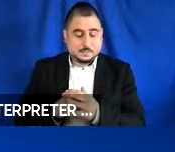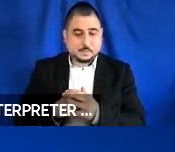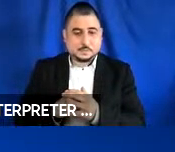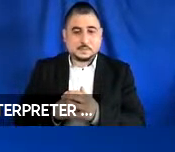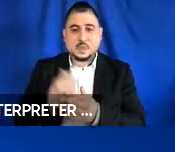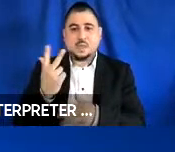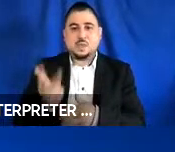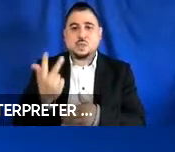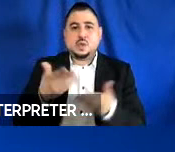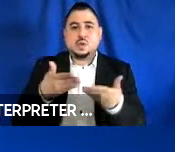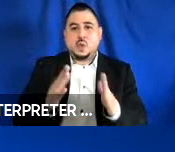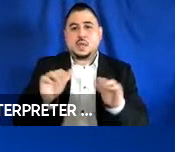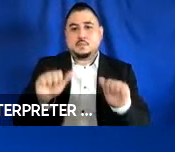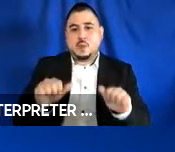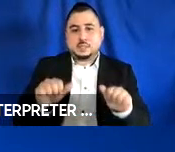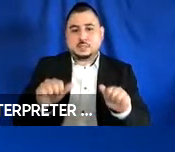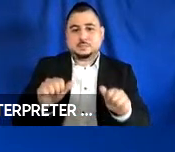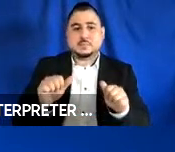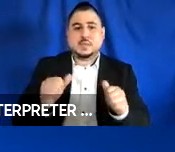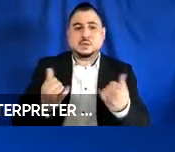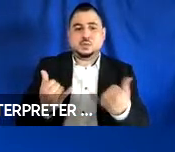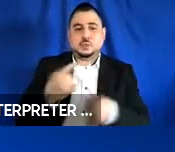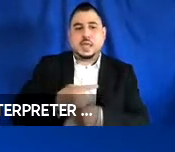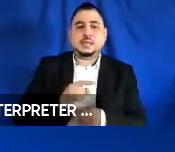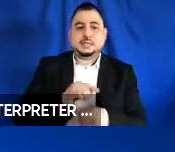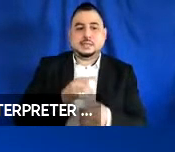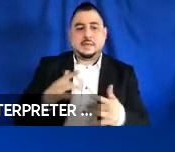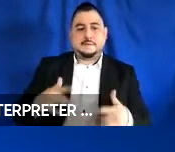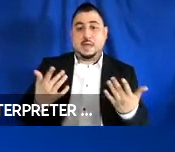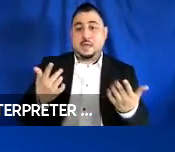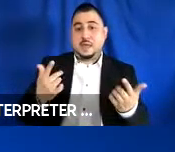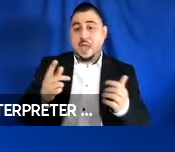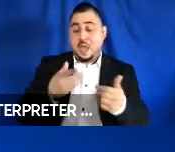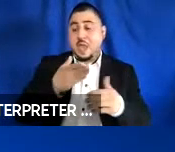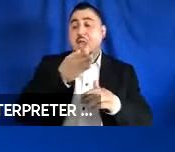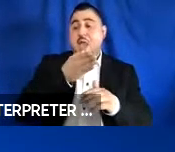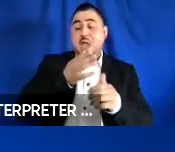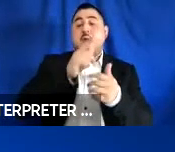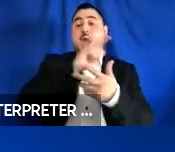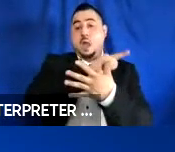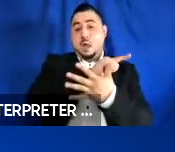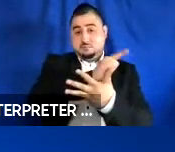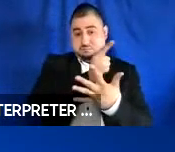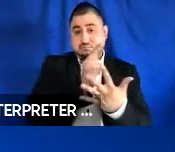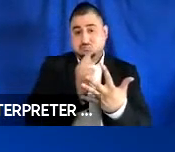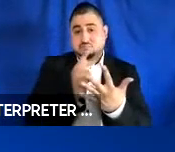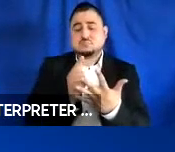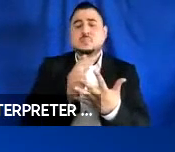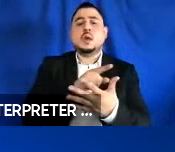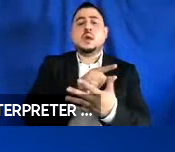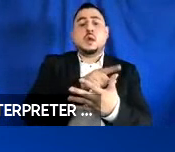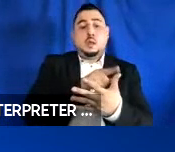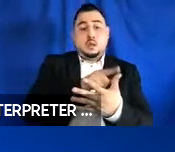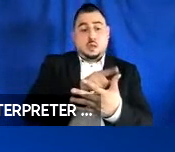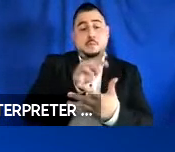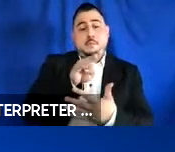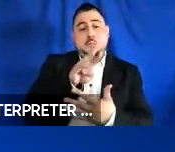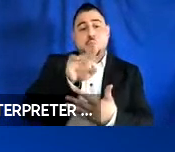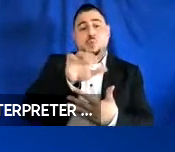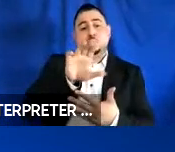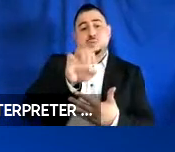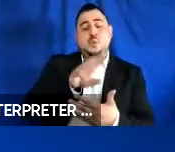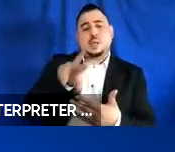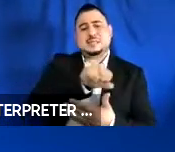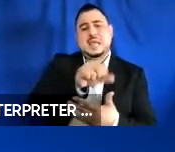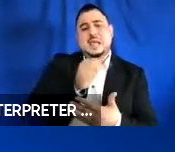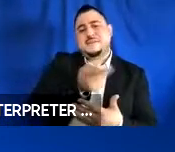can participate in today's event. First, after each presentation, our moderator, Bruce Bailey, will take a